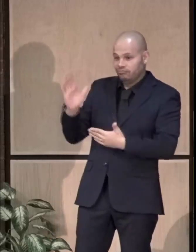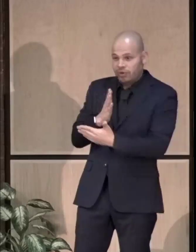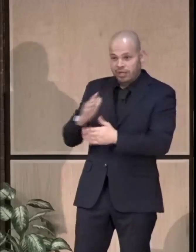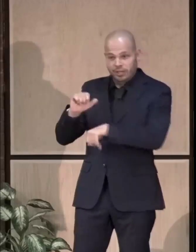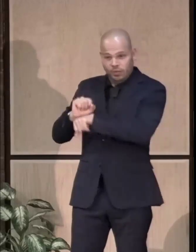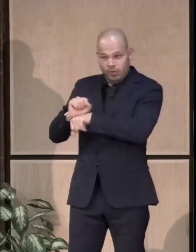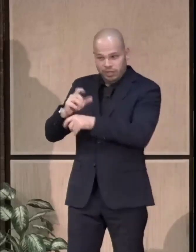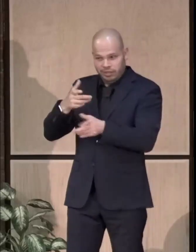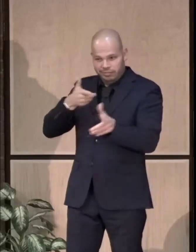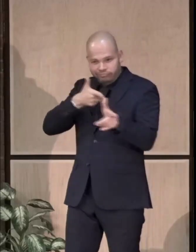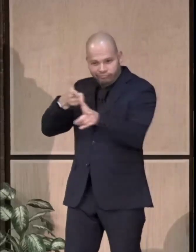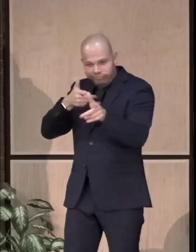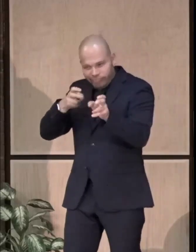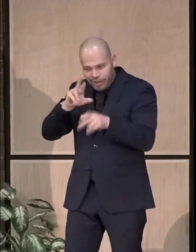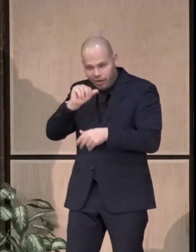right?